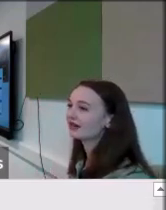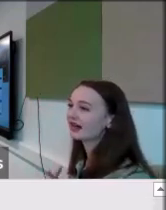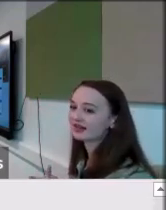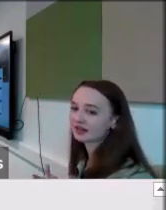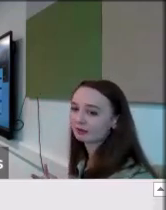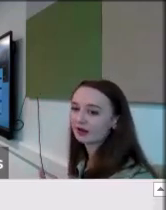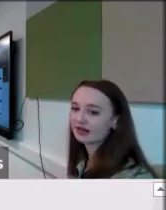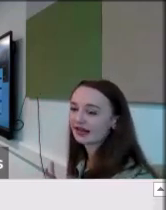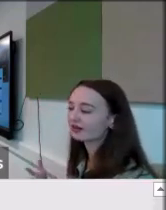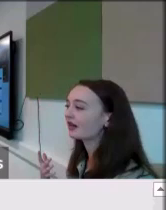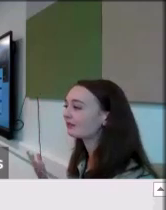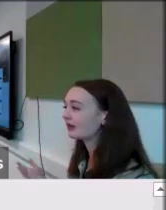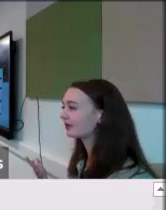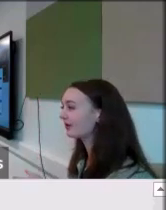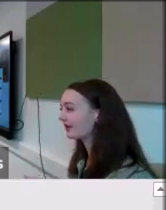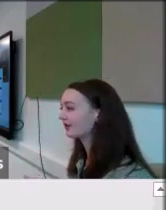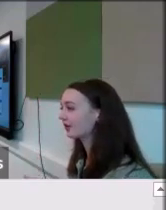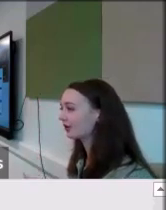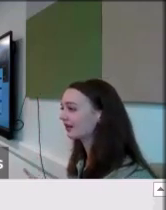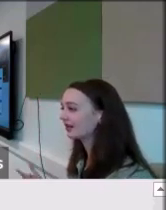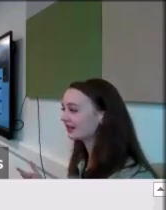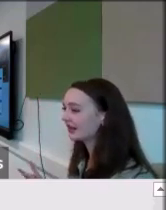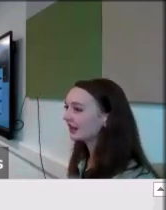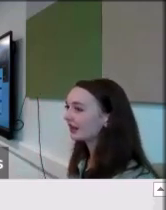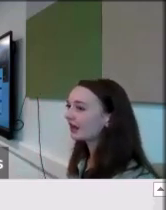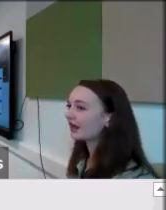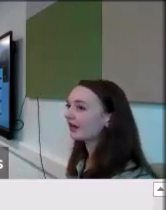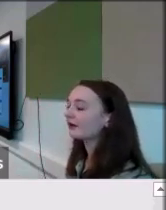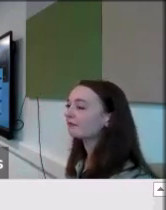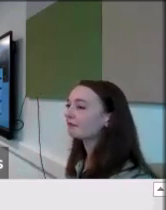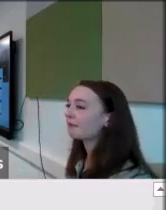anything around Access to Work and how to find people's personal stories.